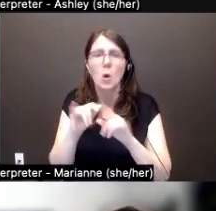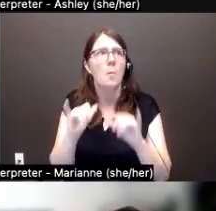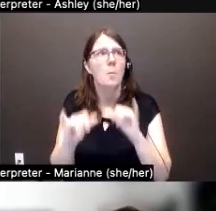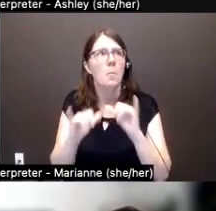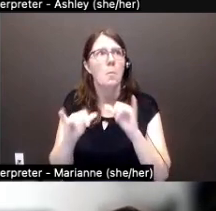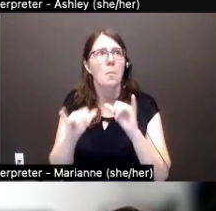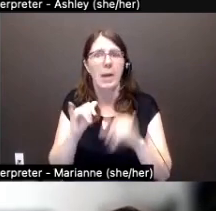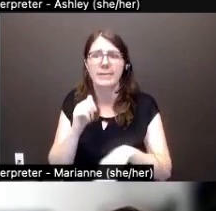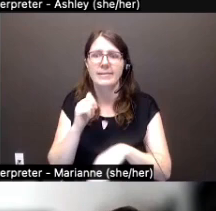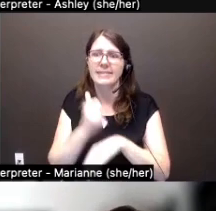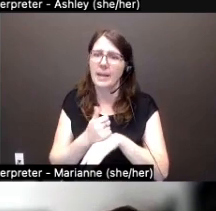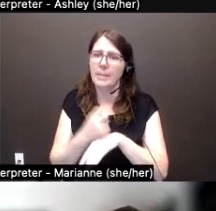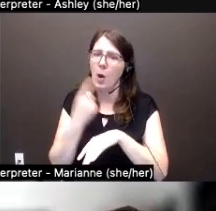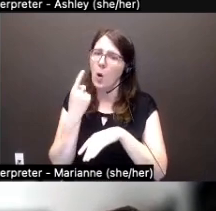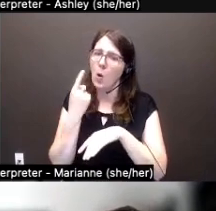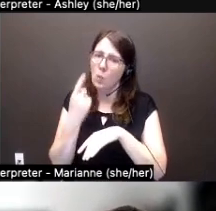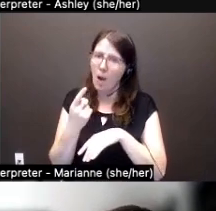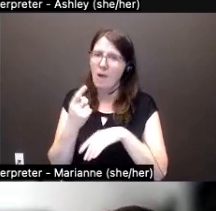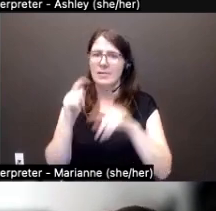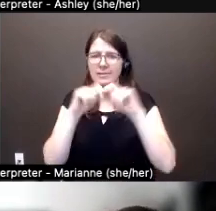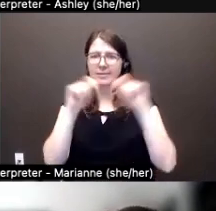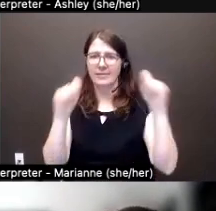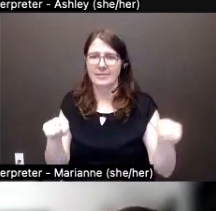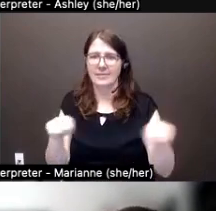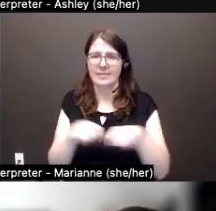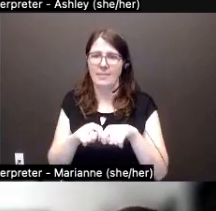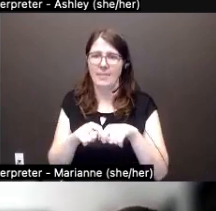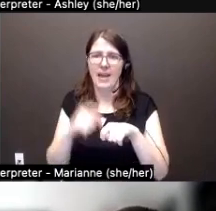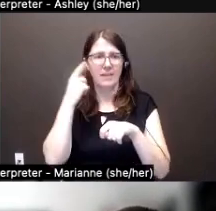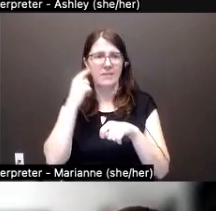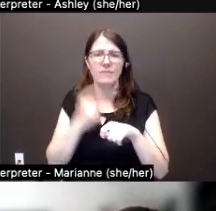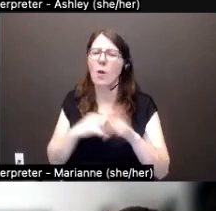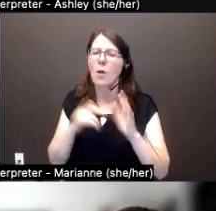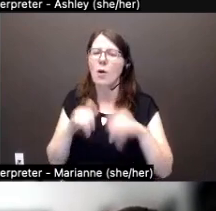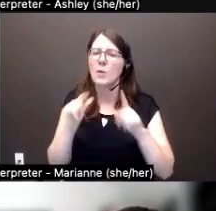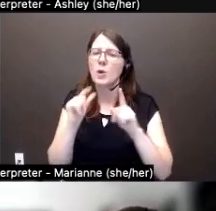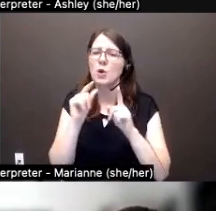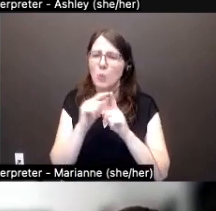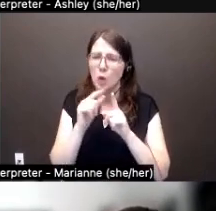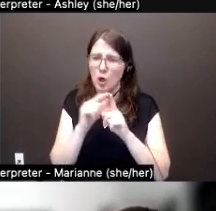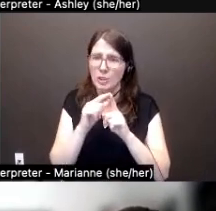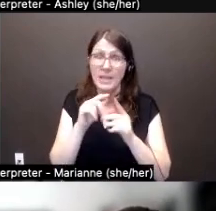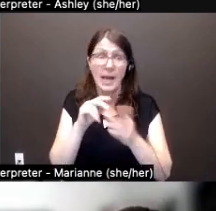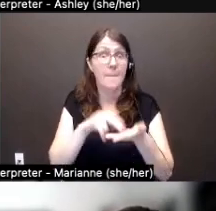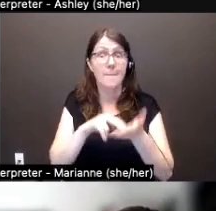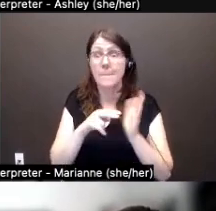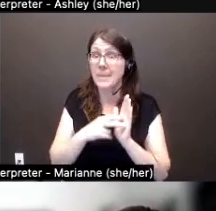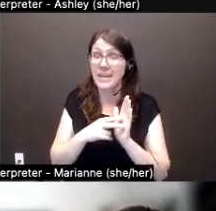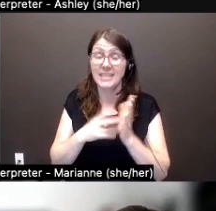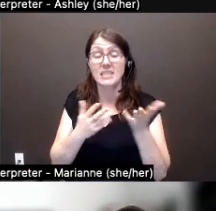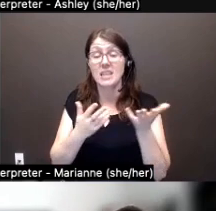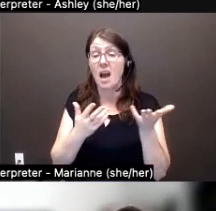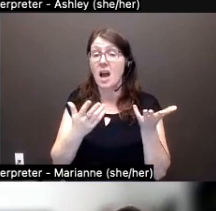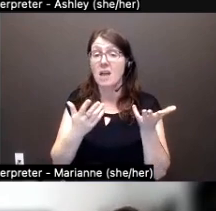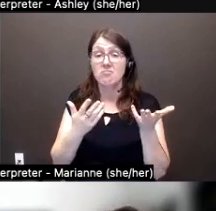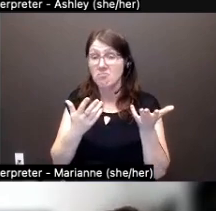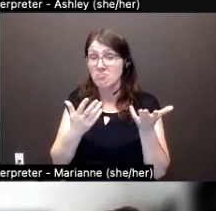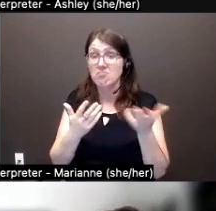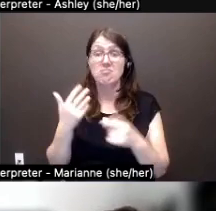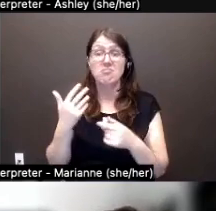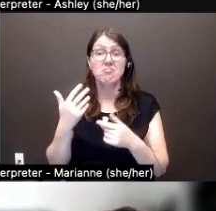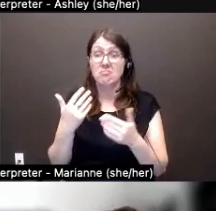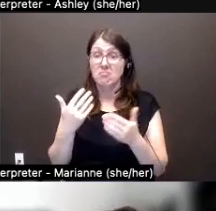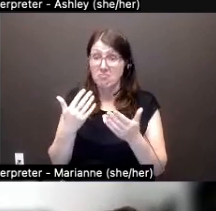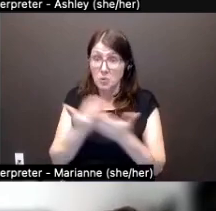the frequently used words. Once I had that, I reached out to some of my